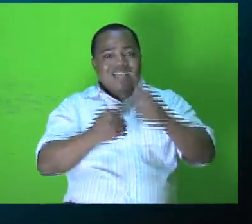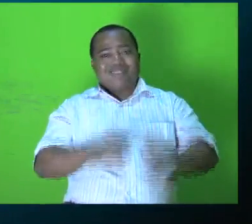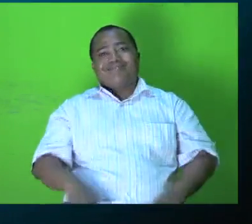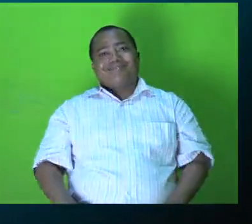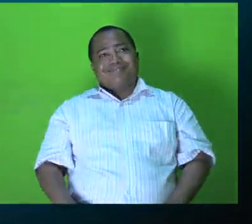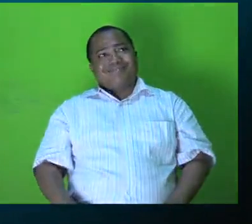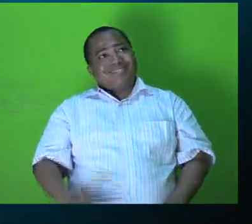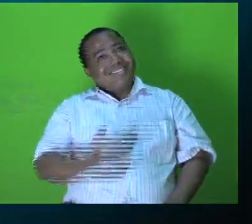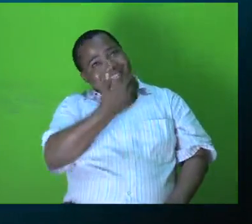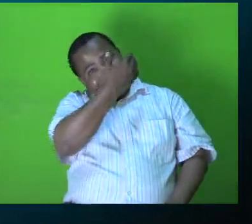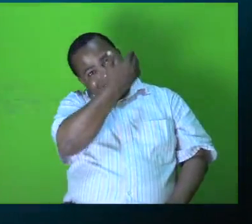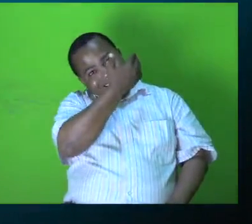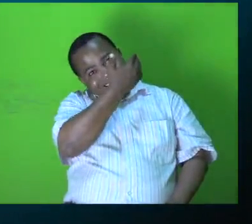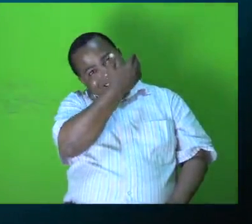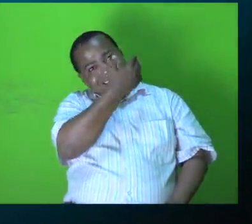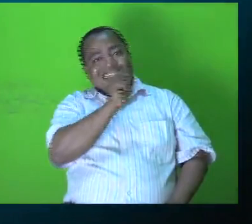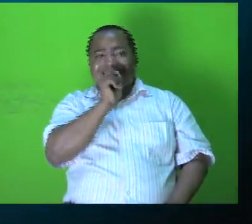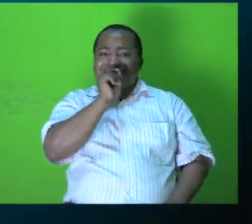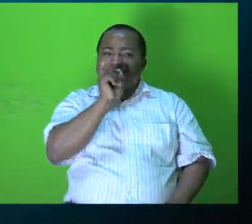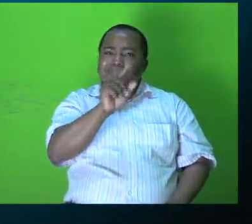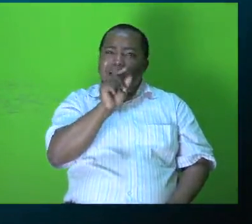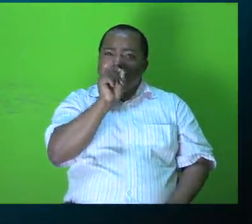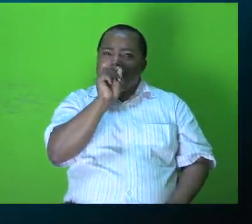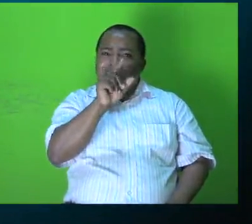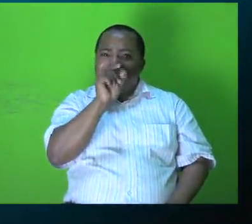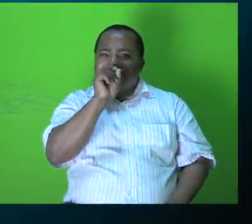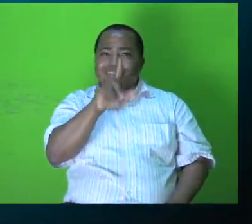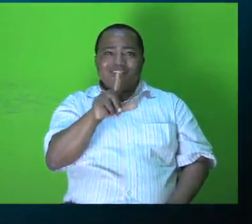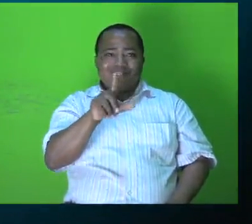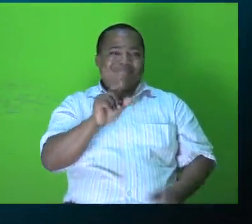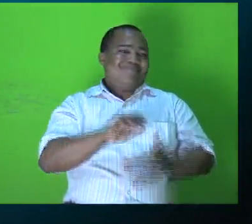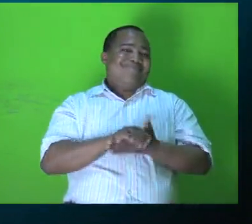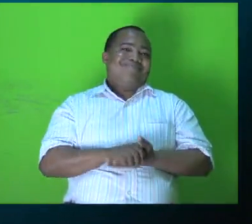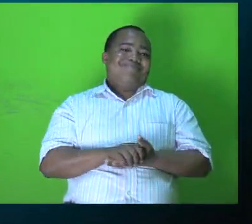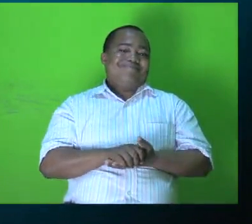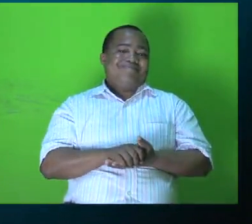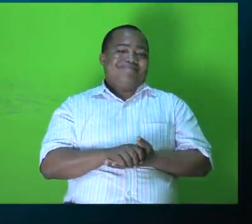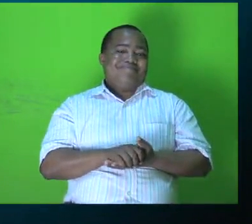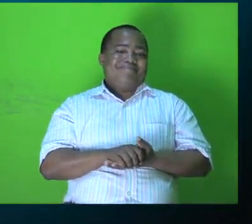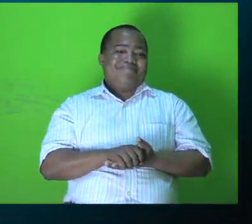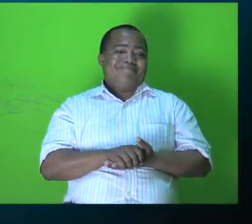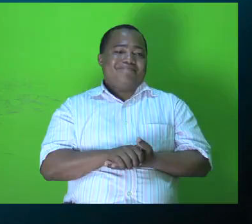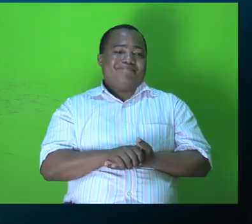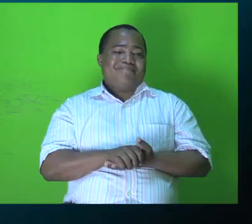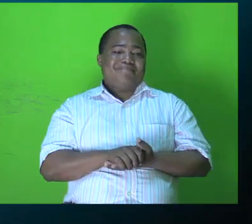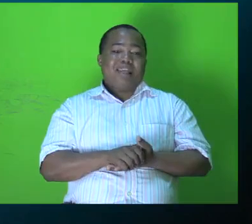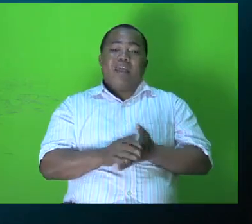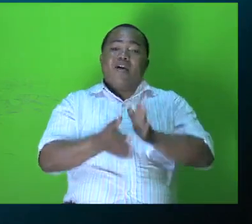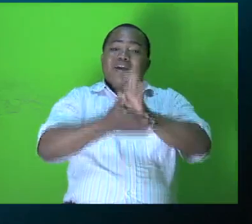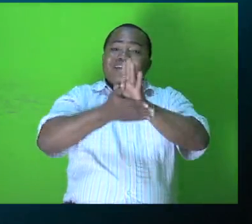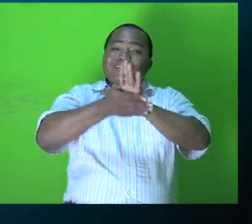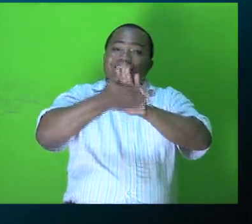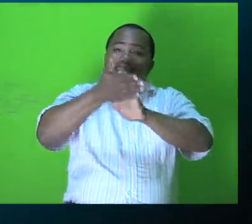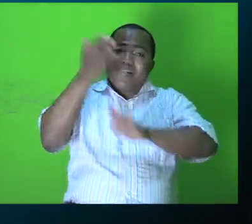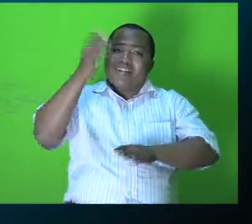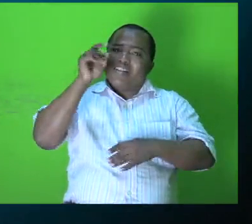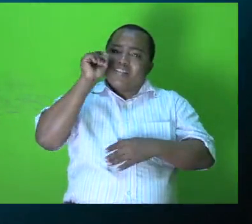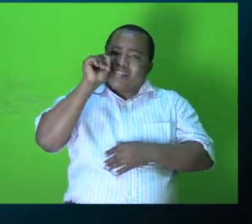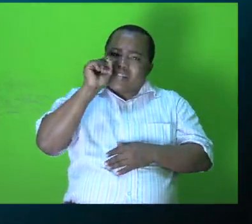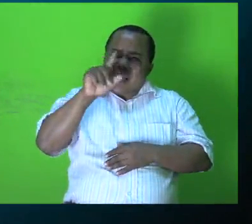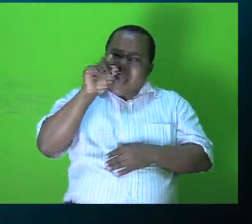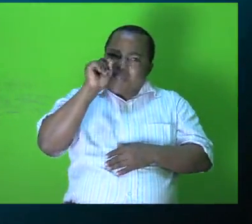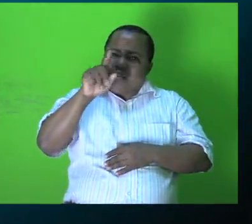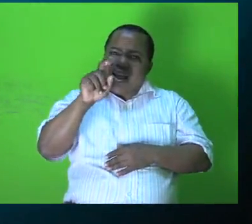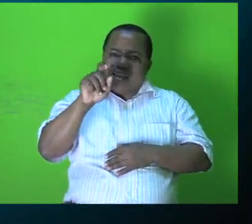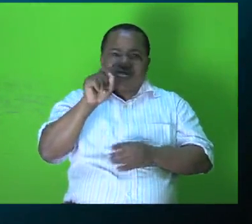Here we have a spermatogonium and ogonium. We start with the